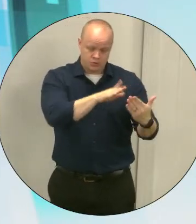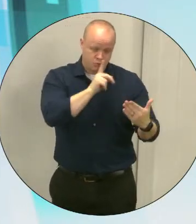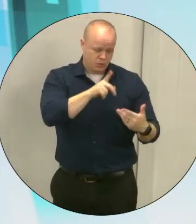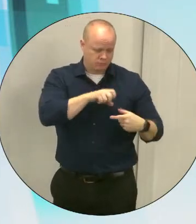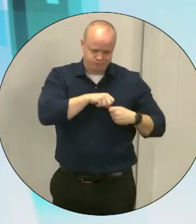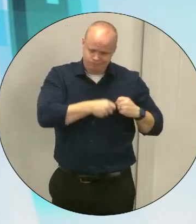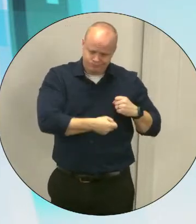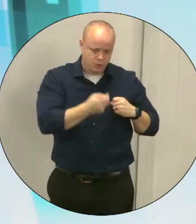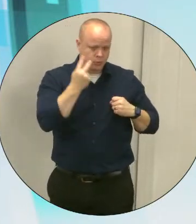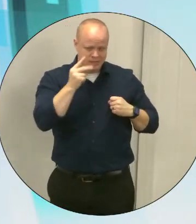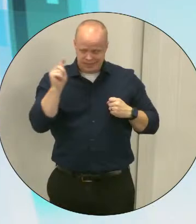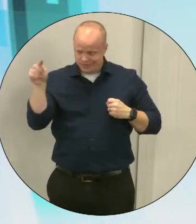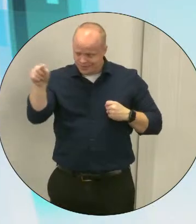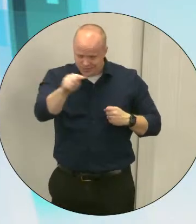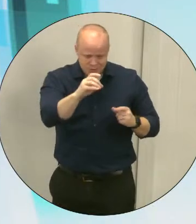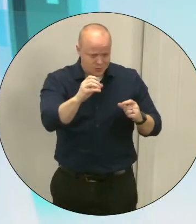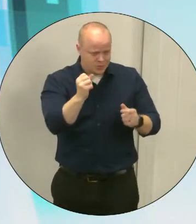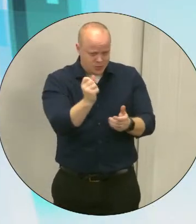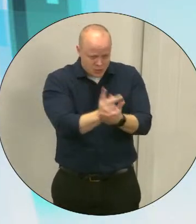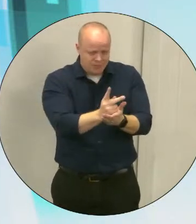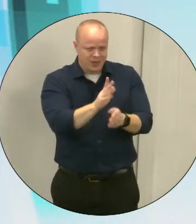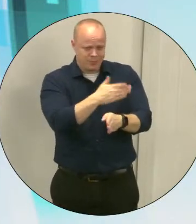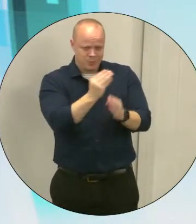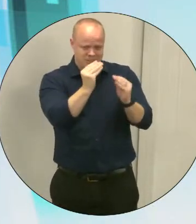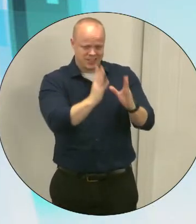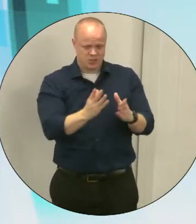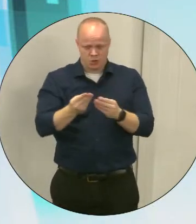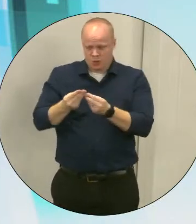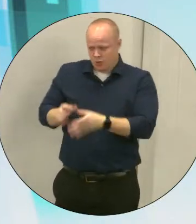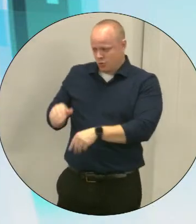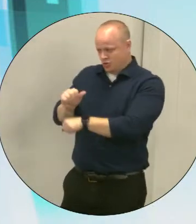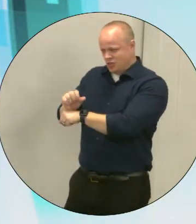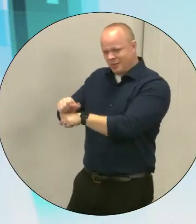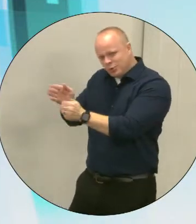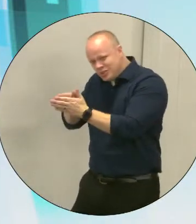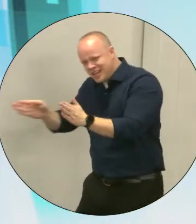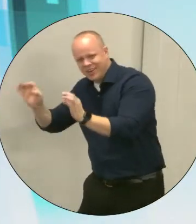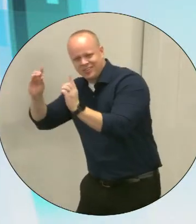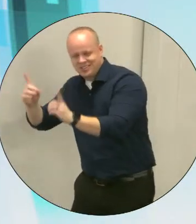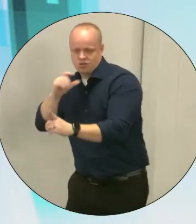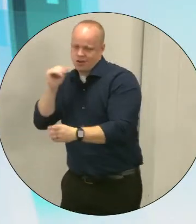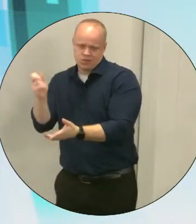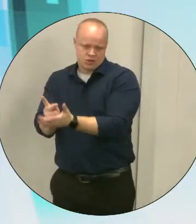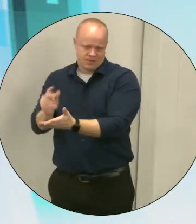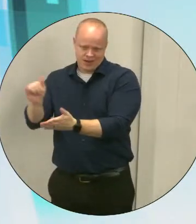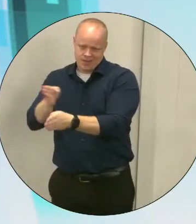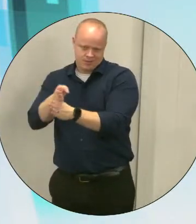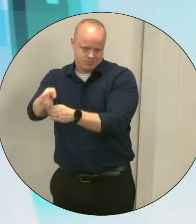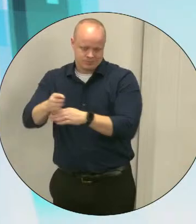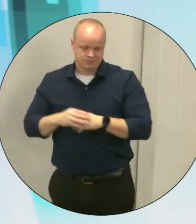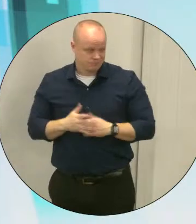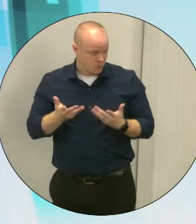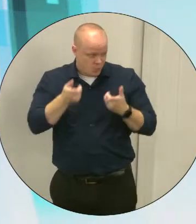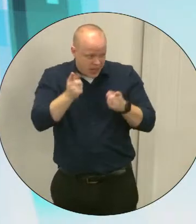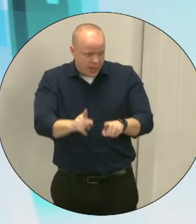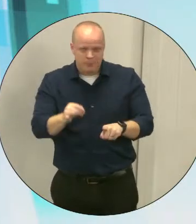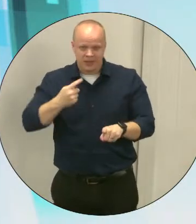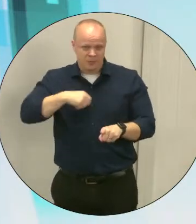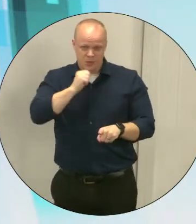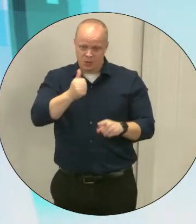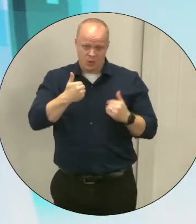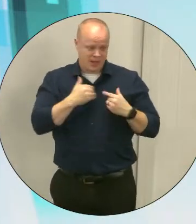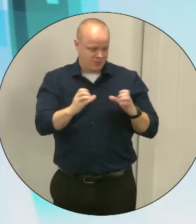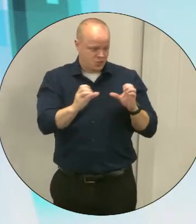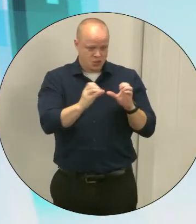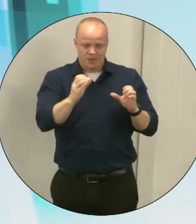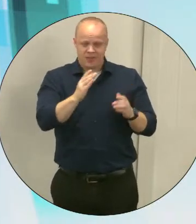to see colleagues that are certified music teachers lose their jobs to another teacher not certified in that content area. What would happen if we no longer have